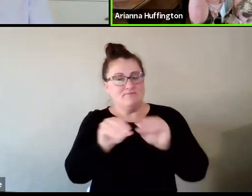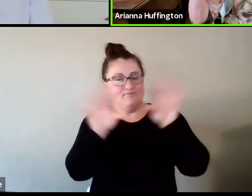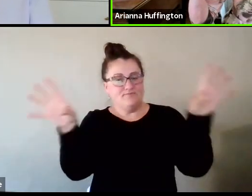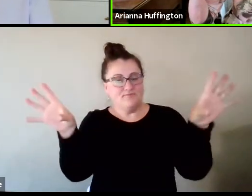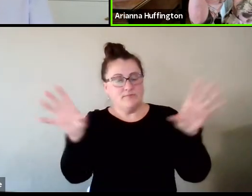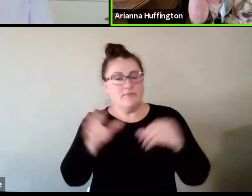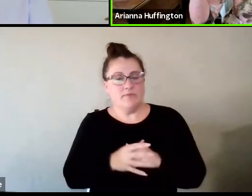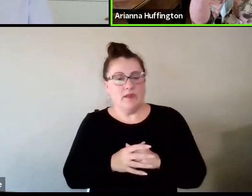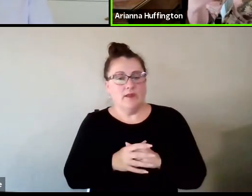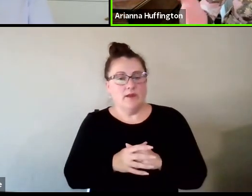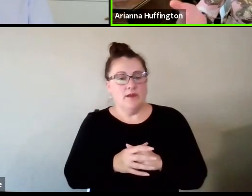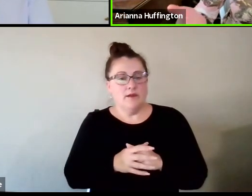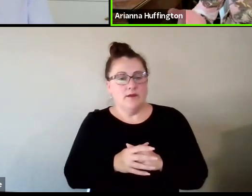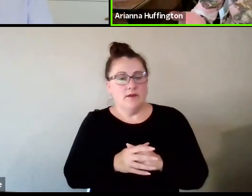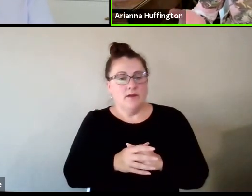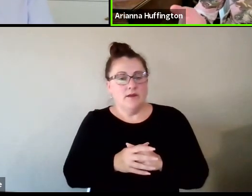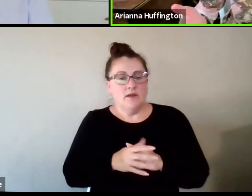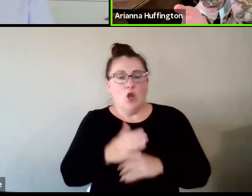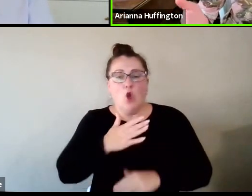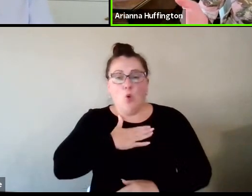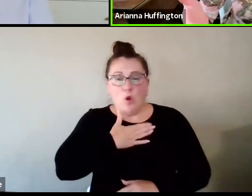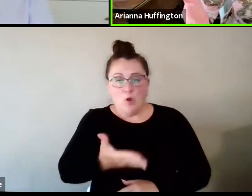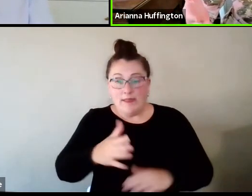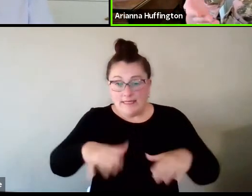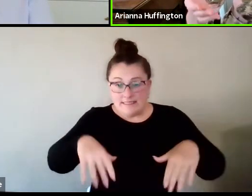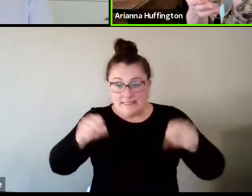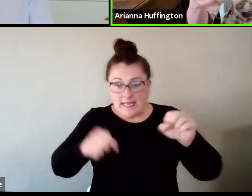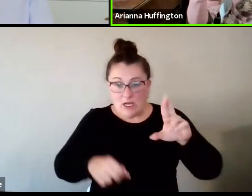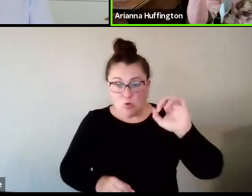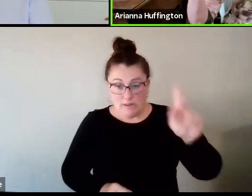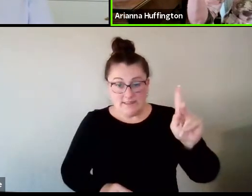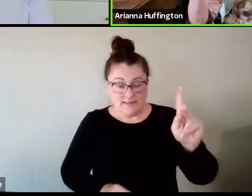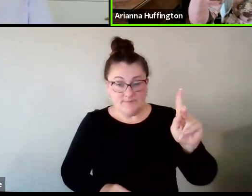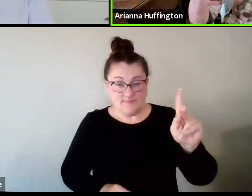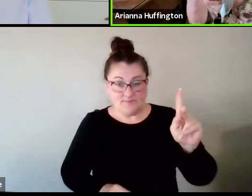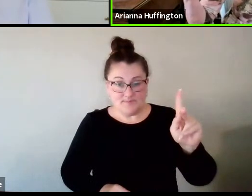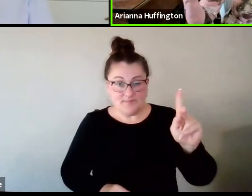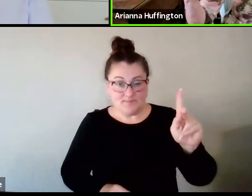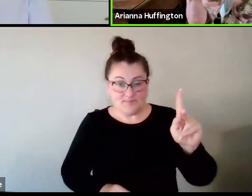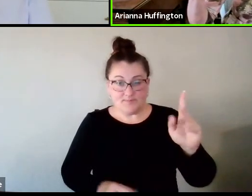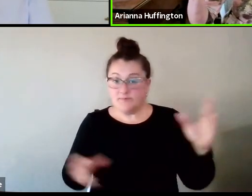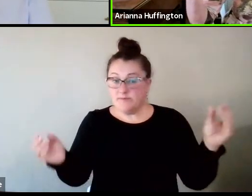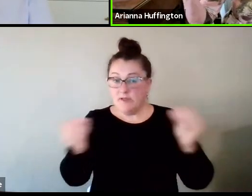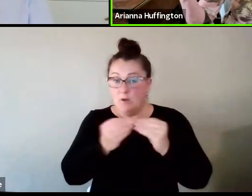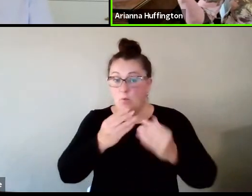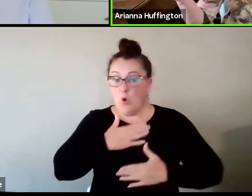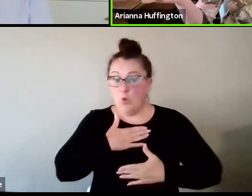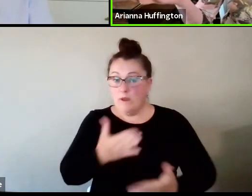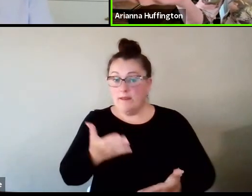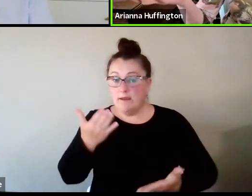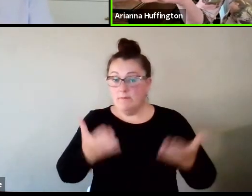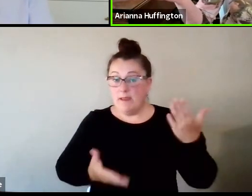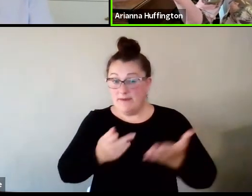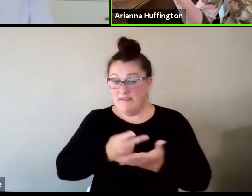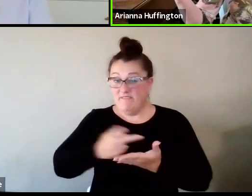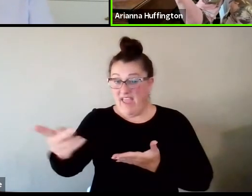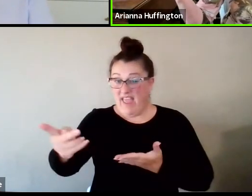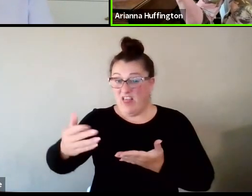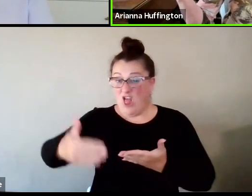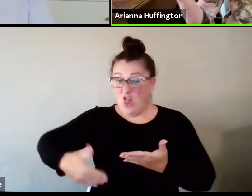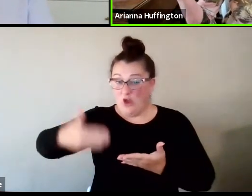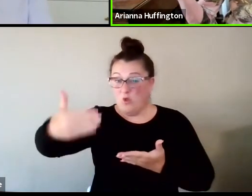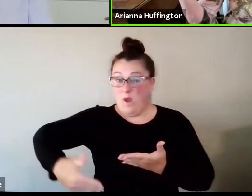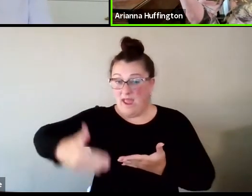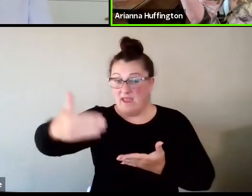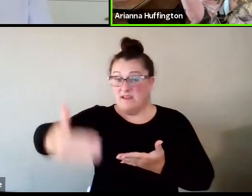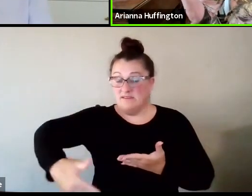are more willing to take risks. We are more willing perhaps to fail along the way,